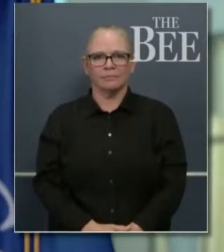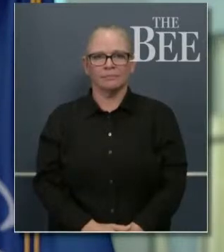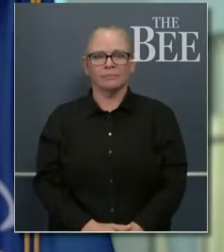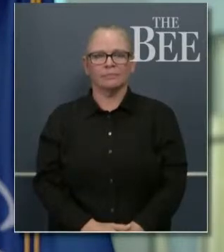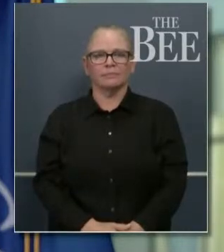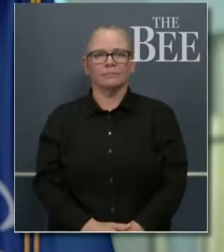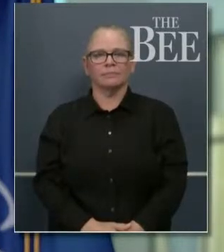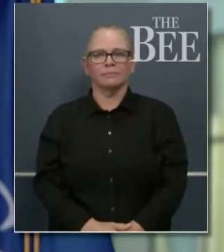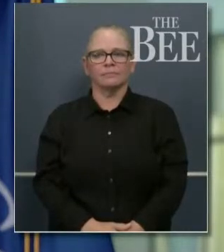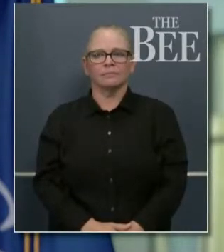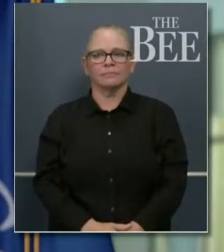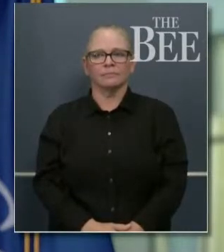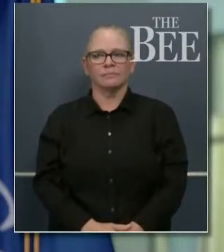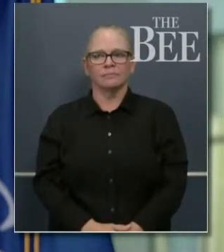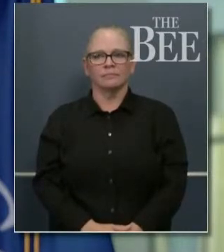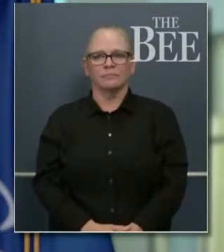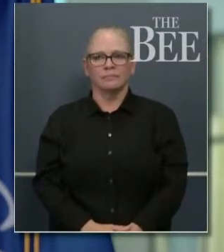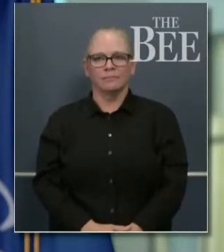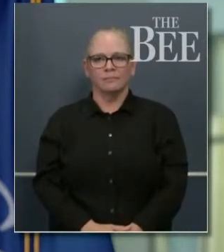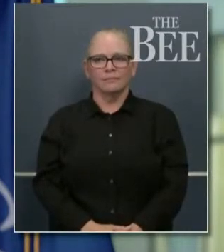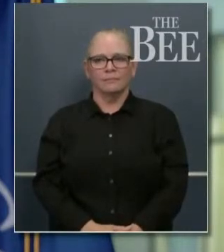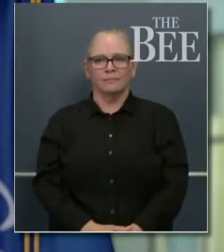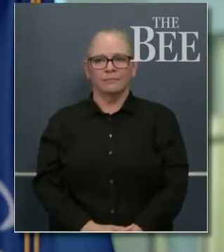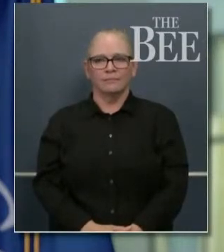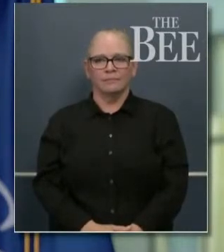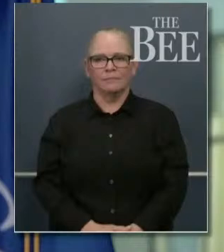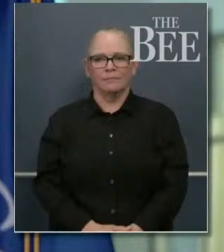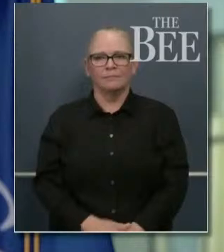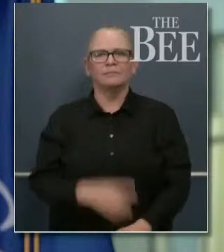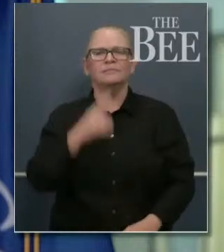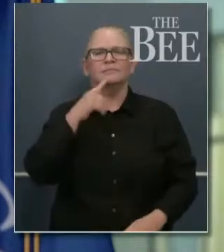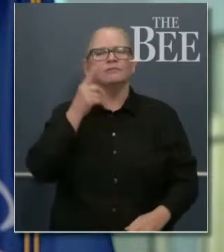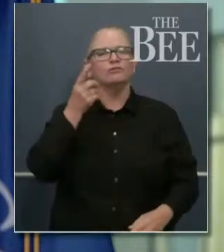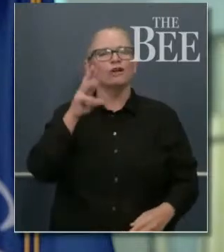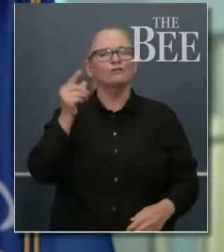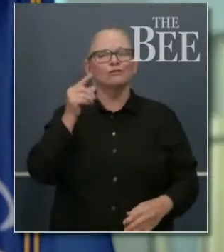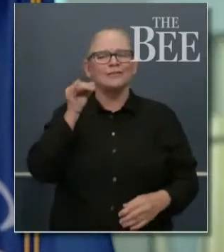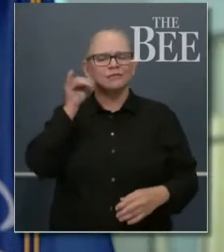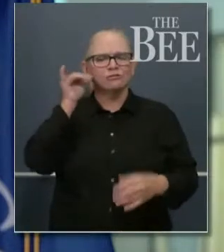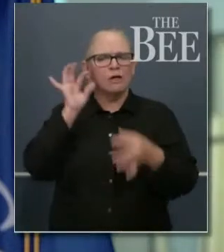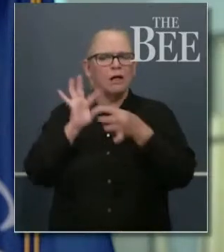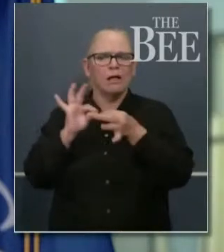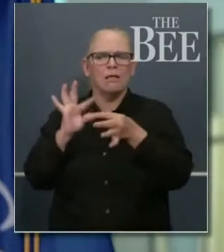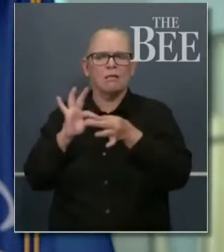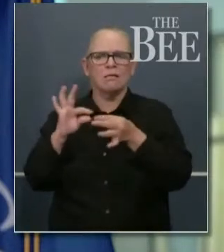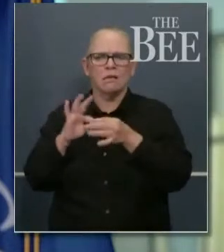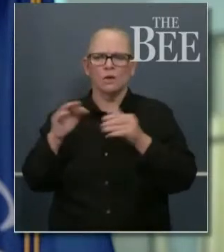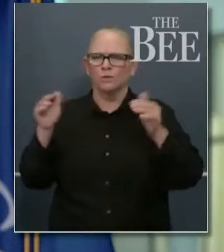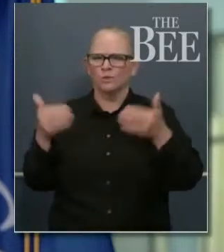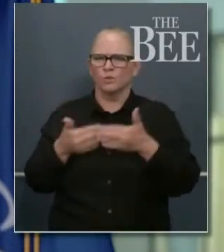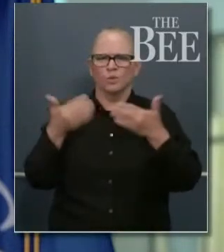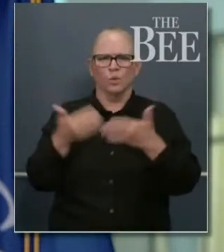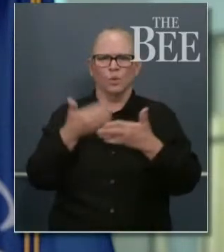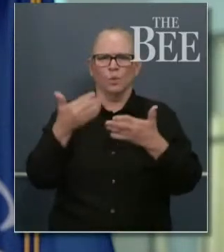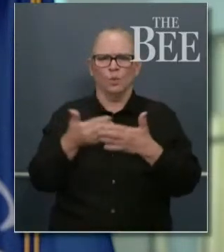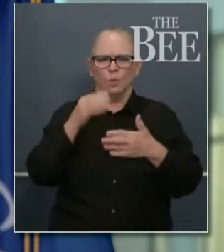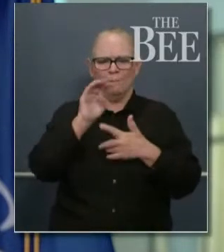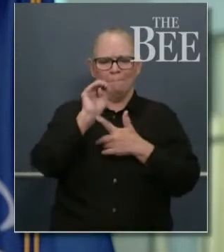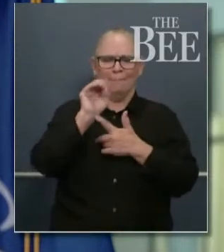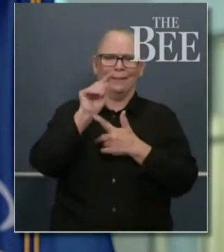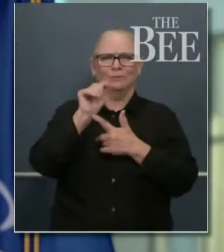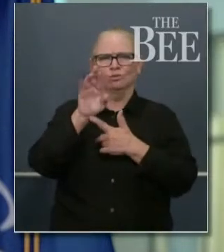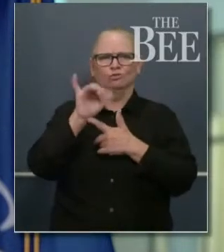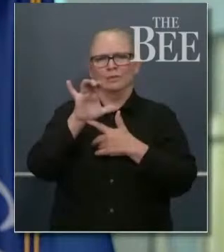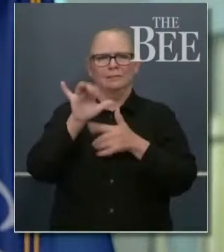Governor, Dr. Galley yesterday spoke of introducing a new metric for the tiers, a health equity